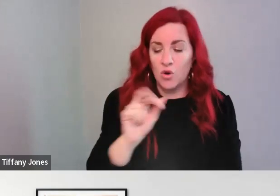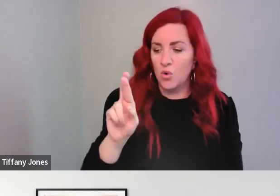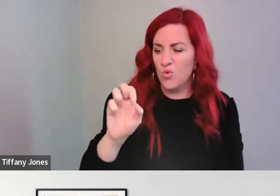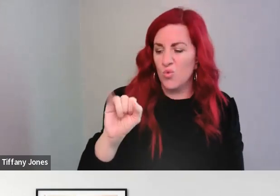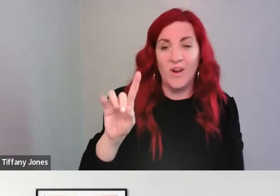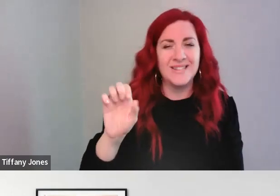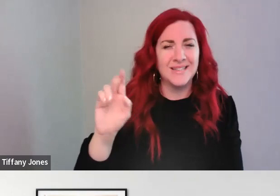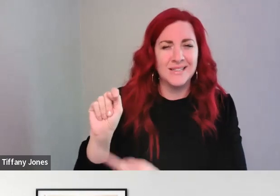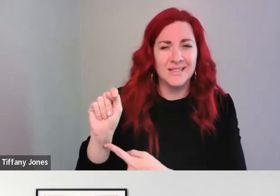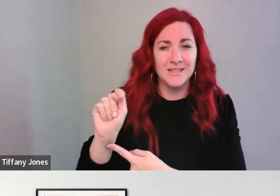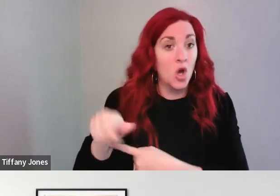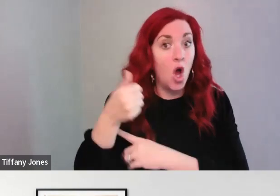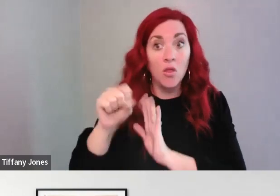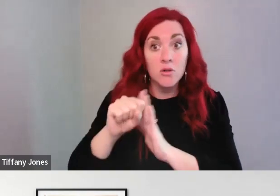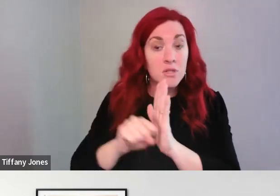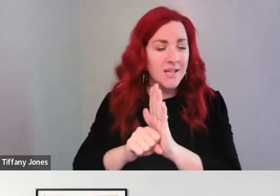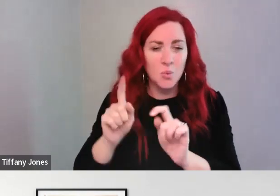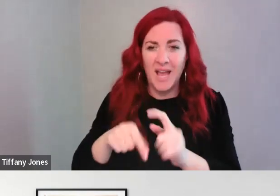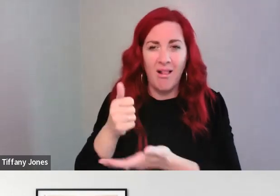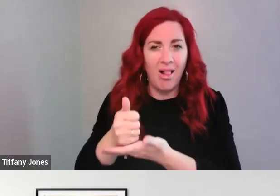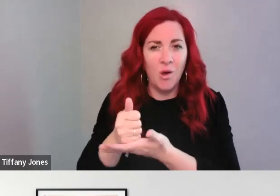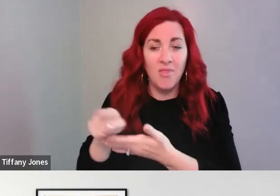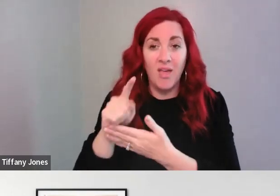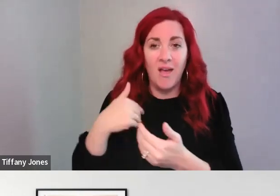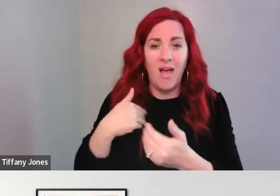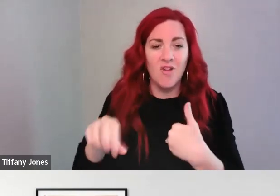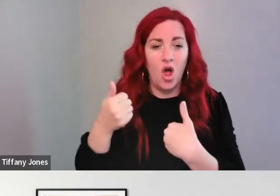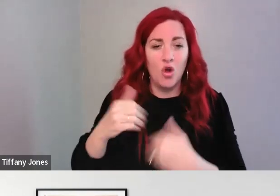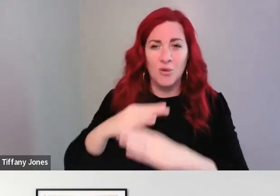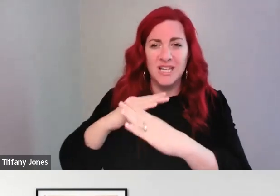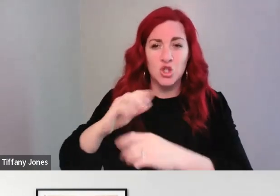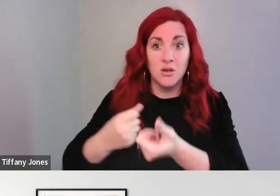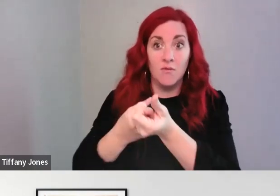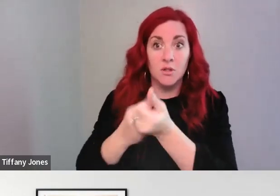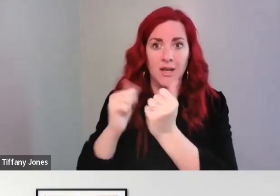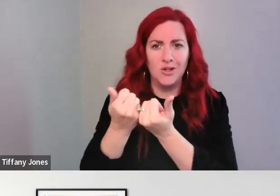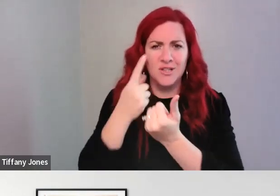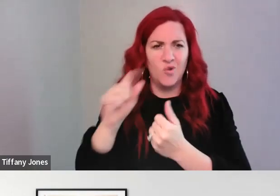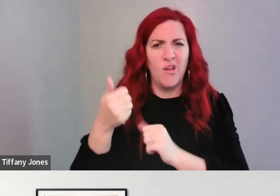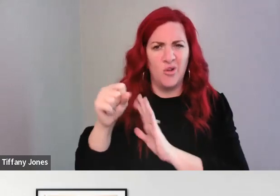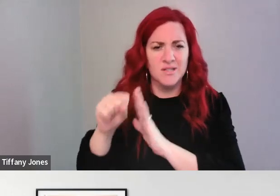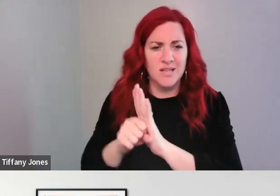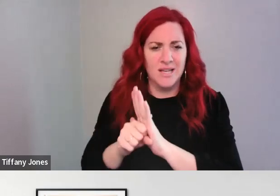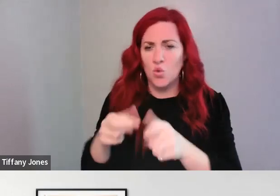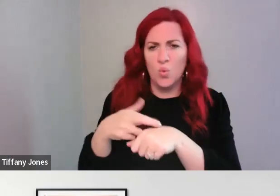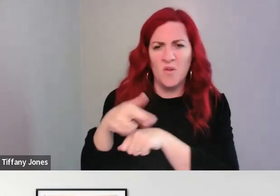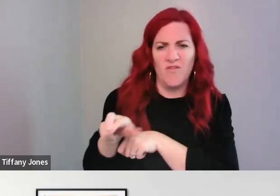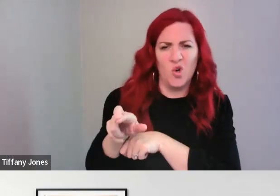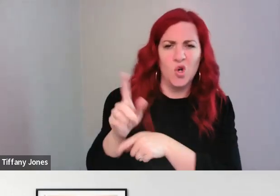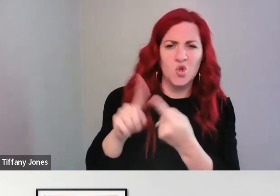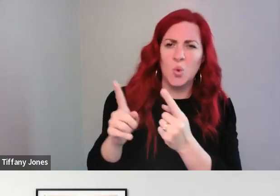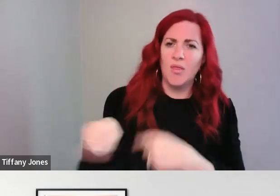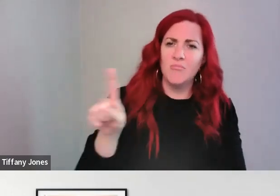other states only because there are other protection and advocacy agencies for those other states. So we would just refer you to